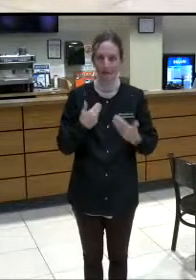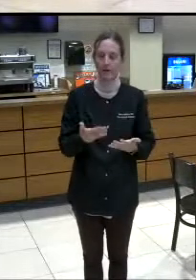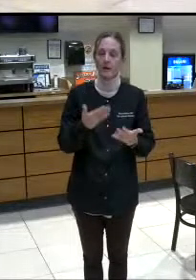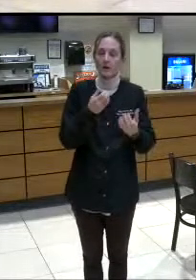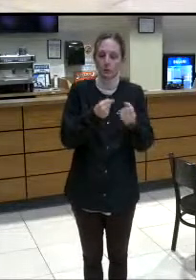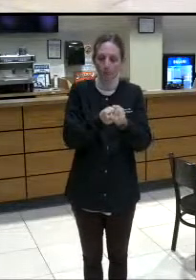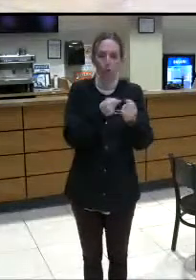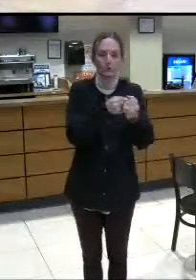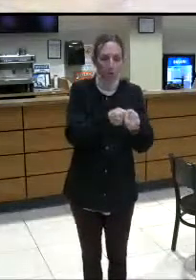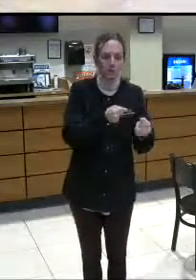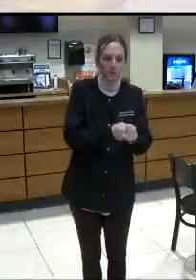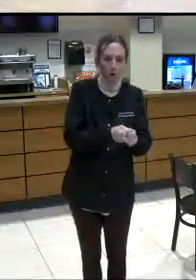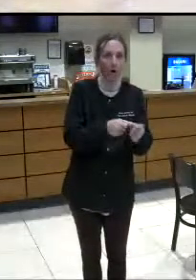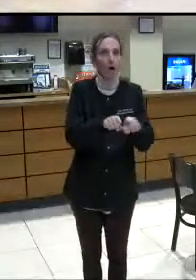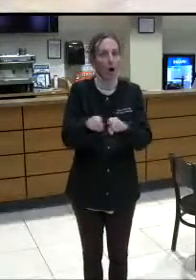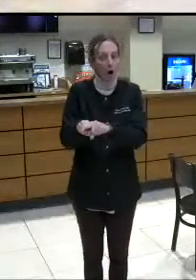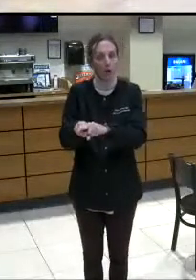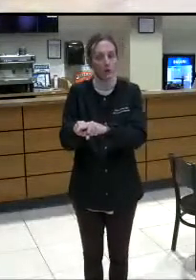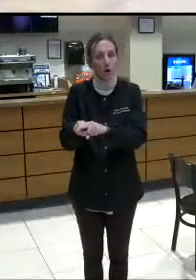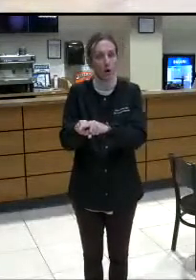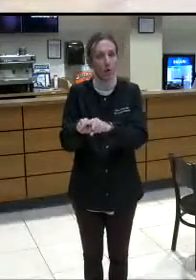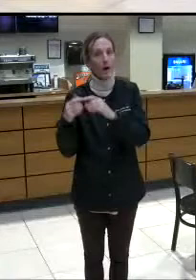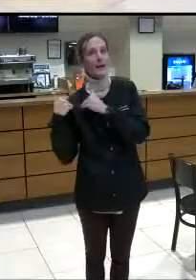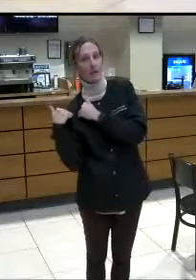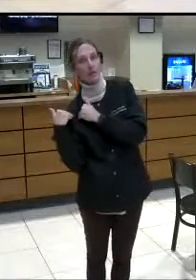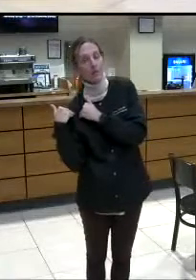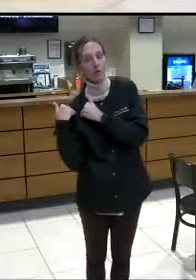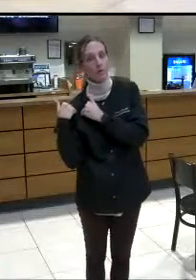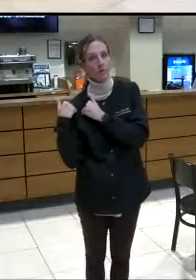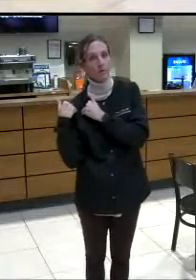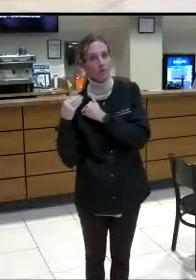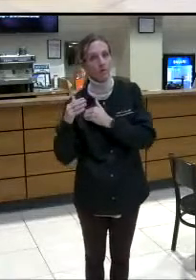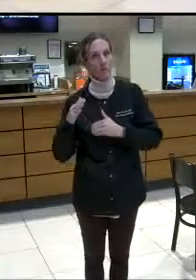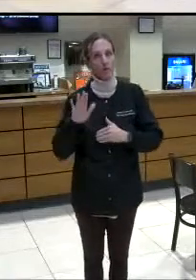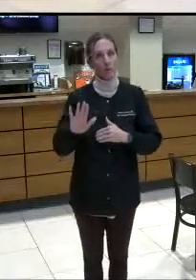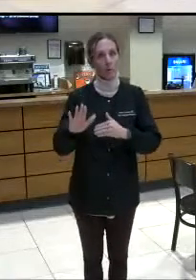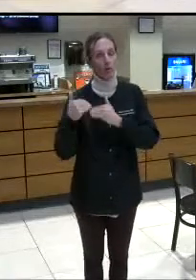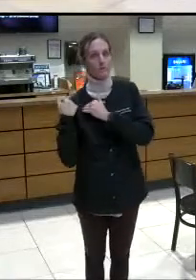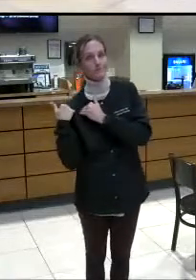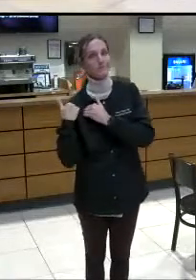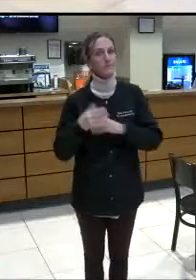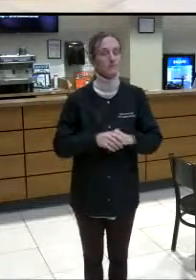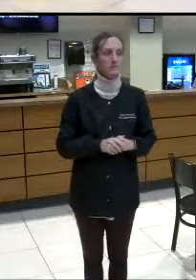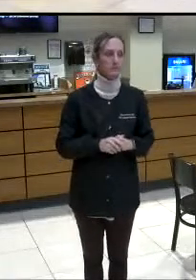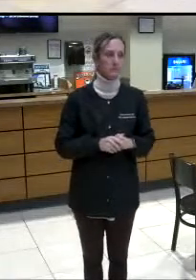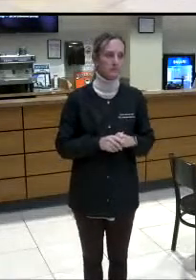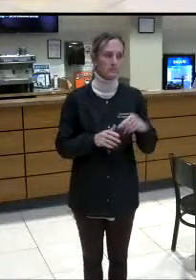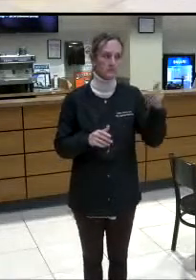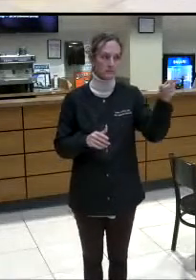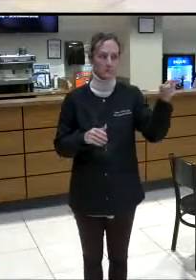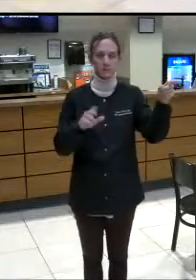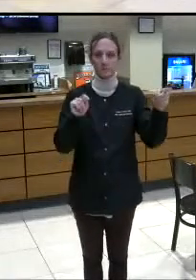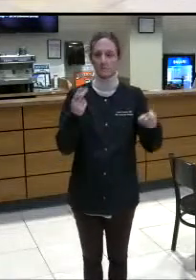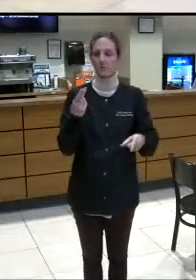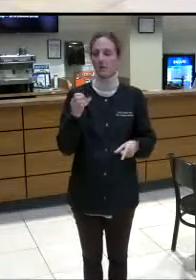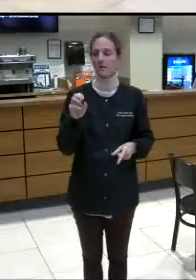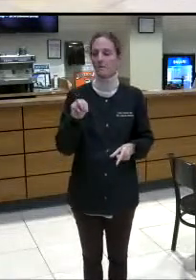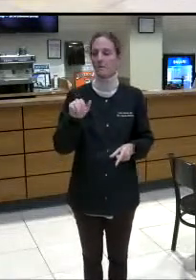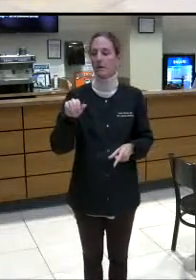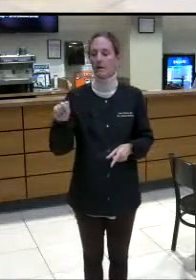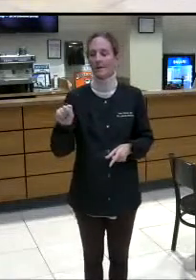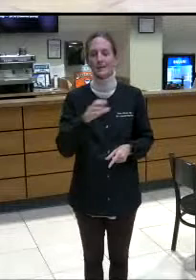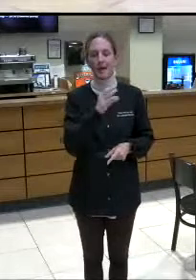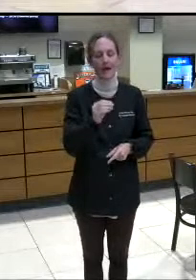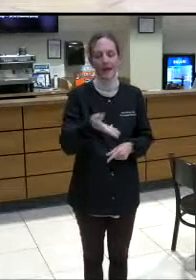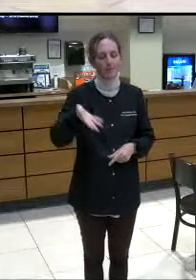accountable next to the support that we provide you. And in the past, it was not being judgmental, but